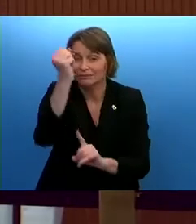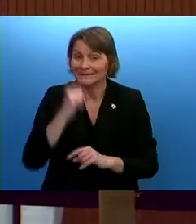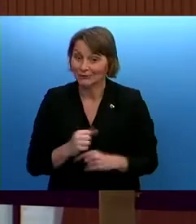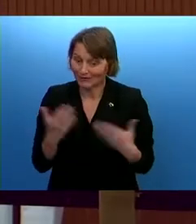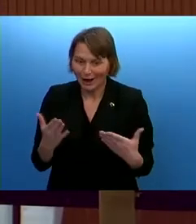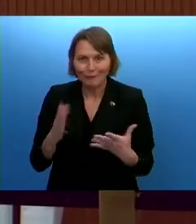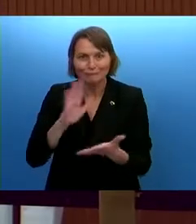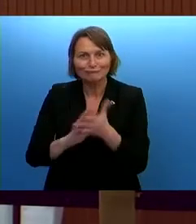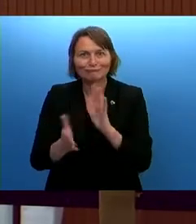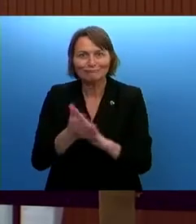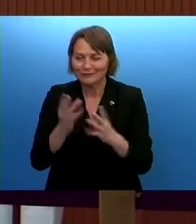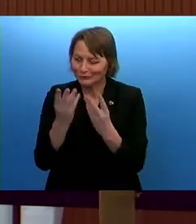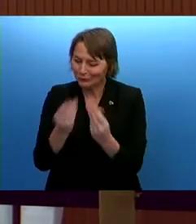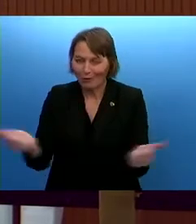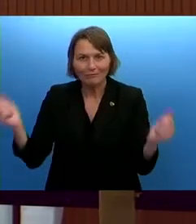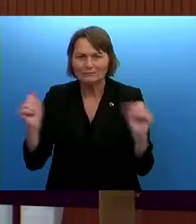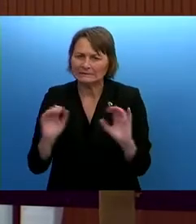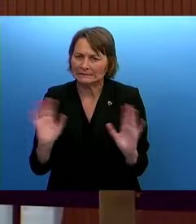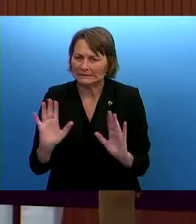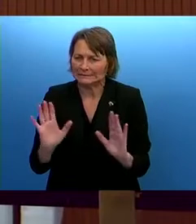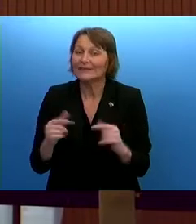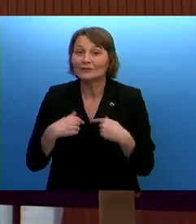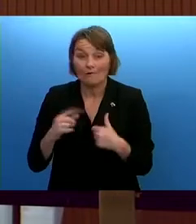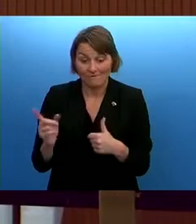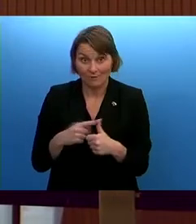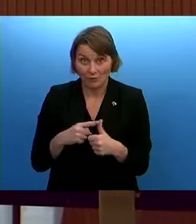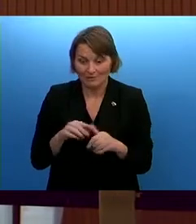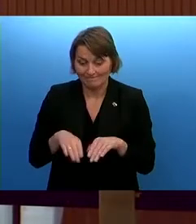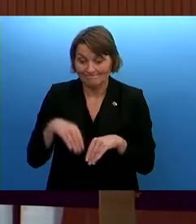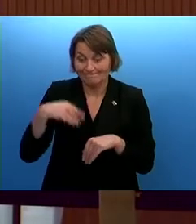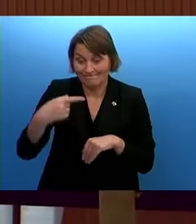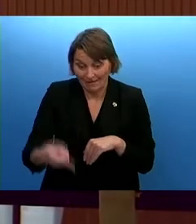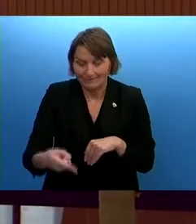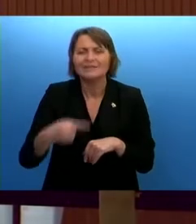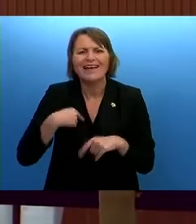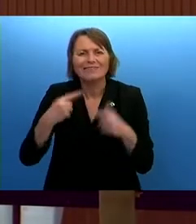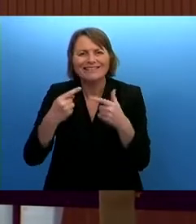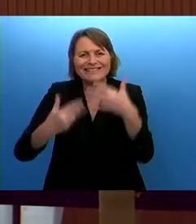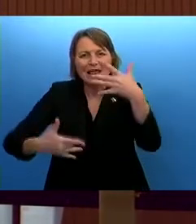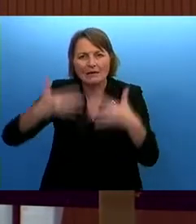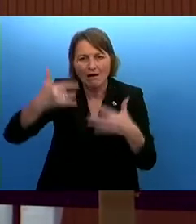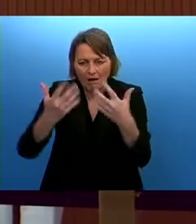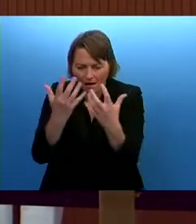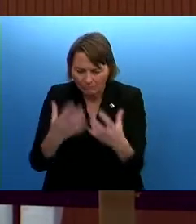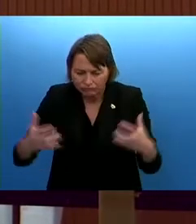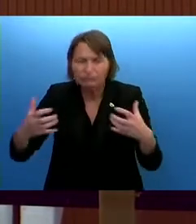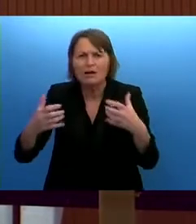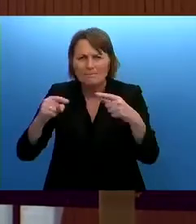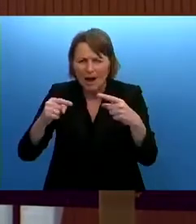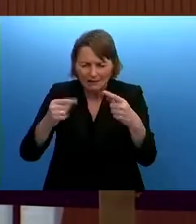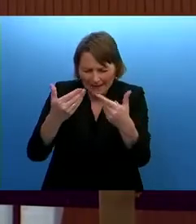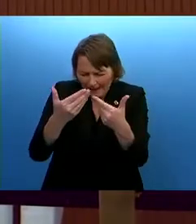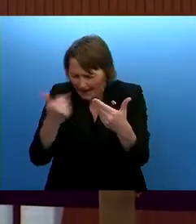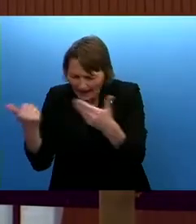challenges. One is this lack of disaggregated data. We are working on that. Actually, my colleague Stephanie Danneman, who is here with